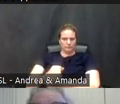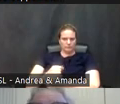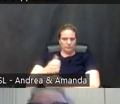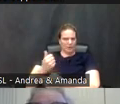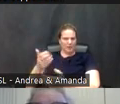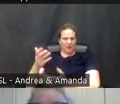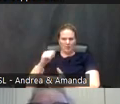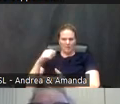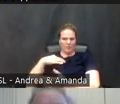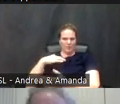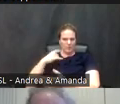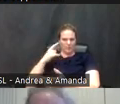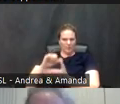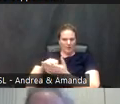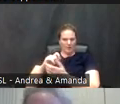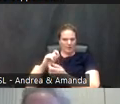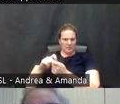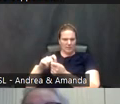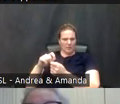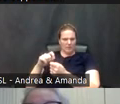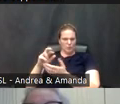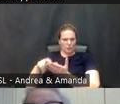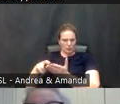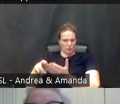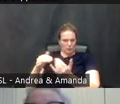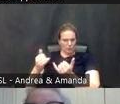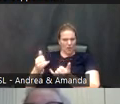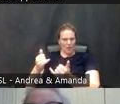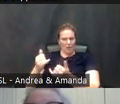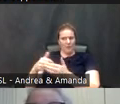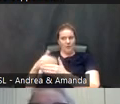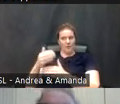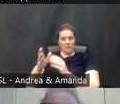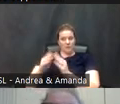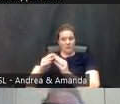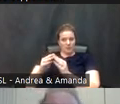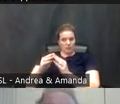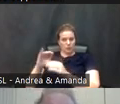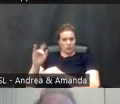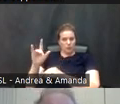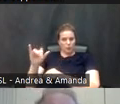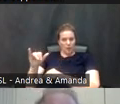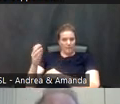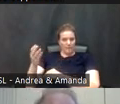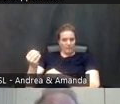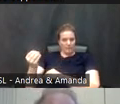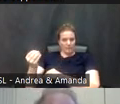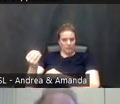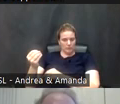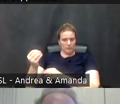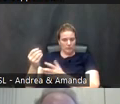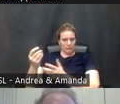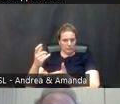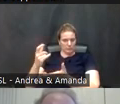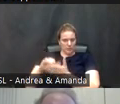volunteered for this particular round of research between today and the next meeting on July 14th would essentially be